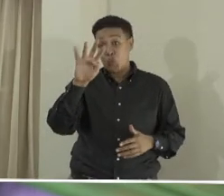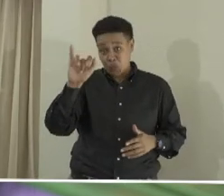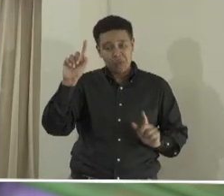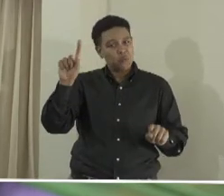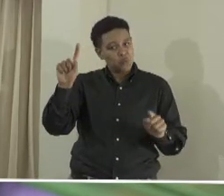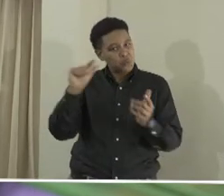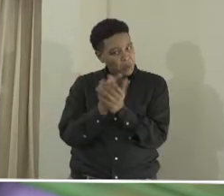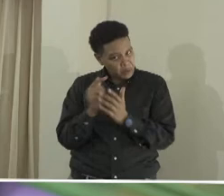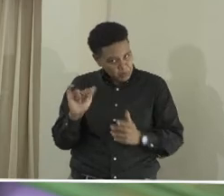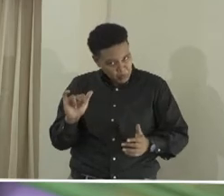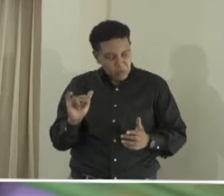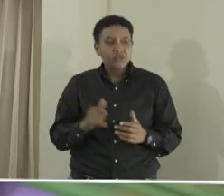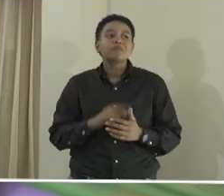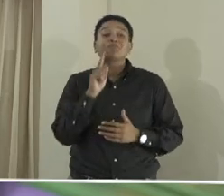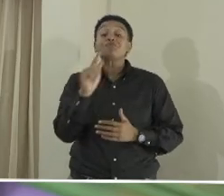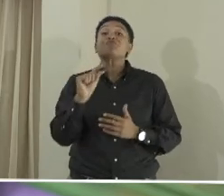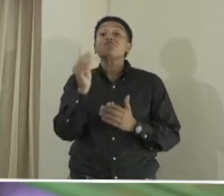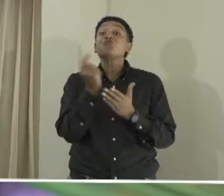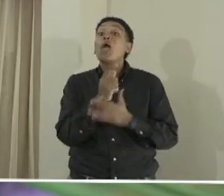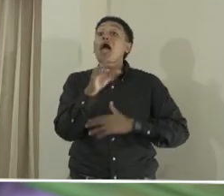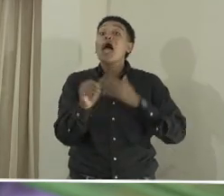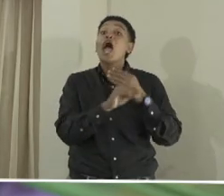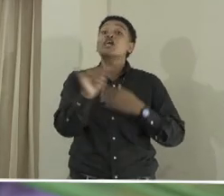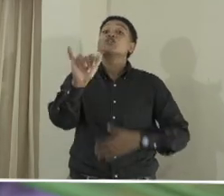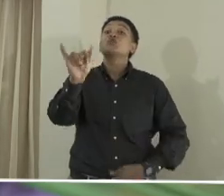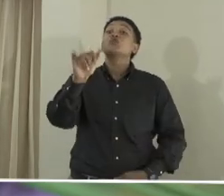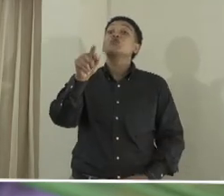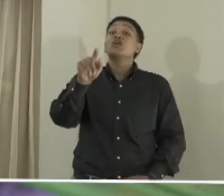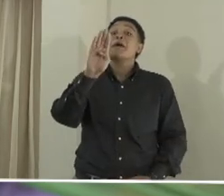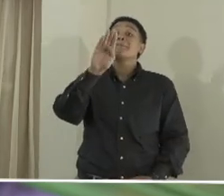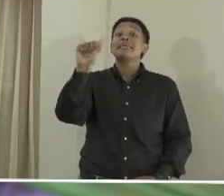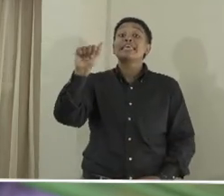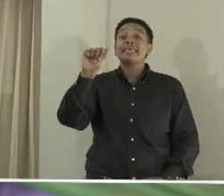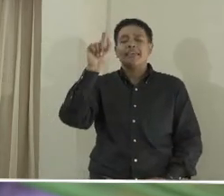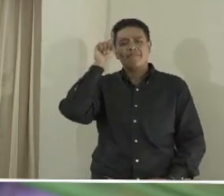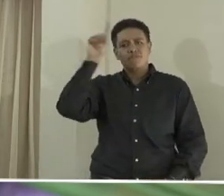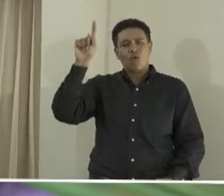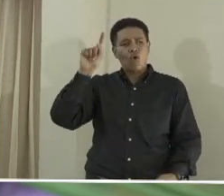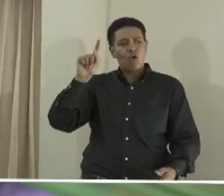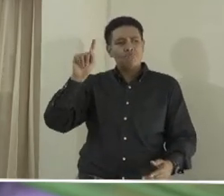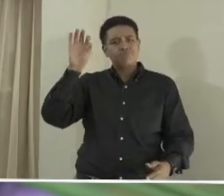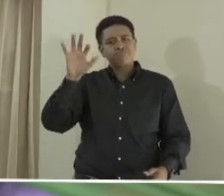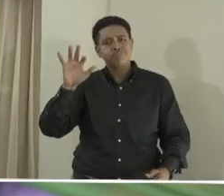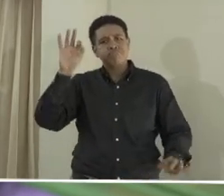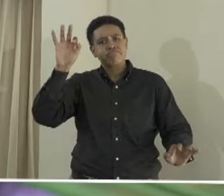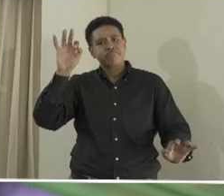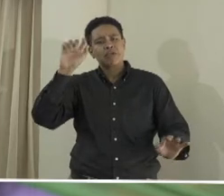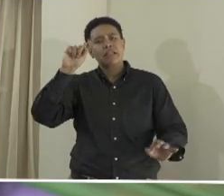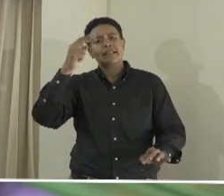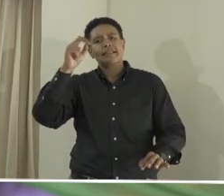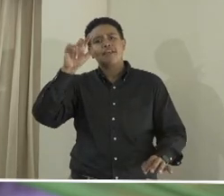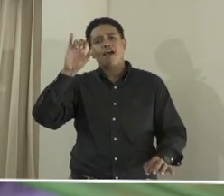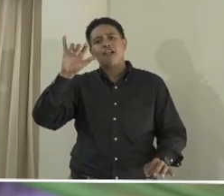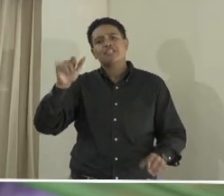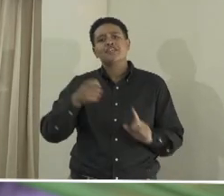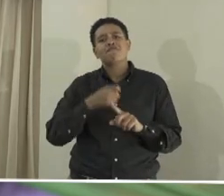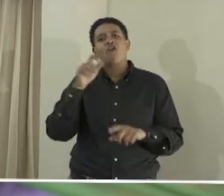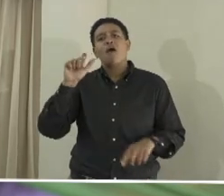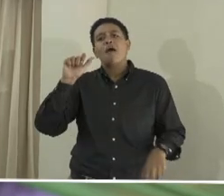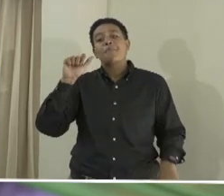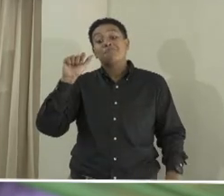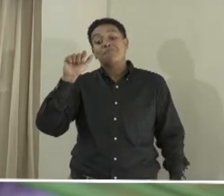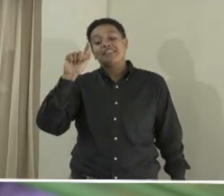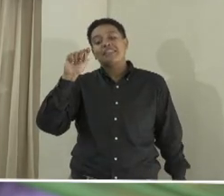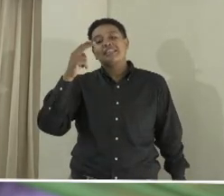Indies, and a graduate also with a Bachelor of Theology from Andersonville Theological